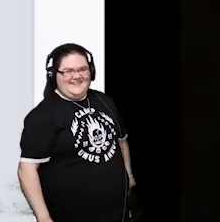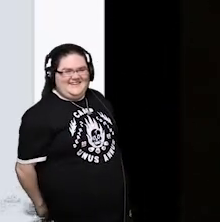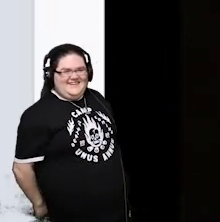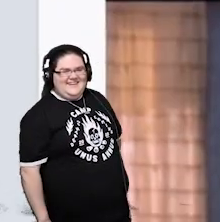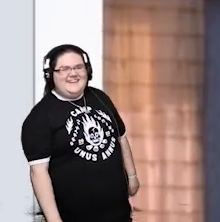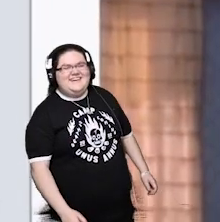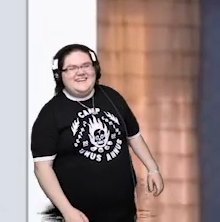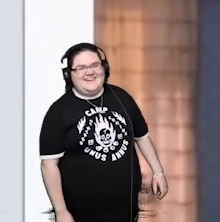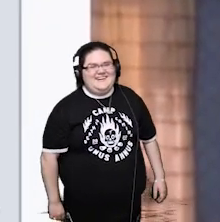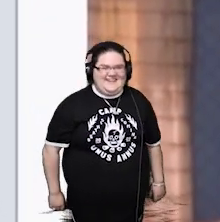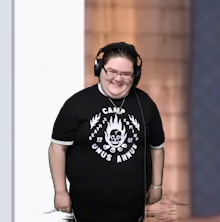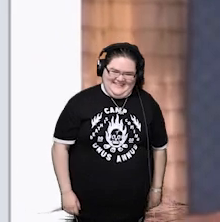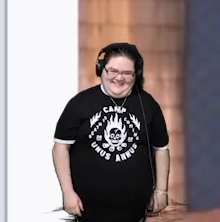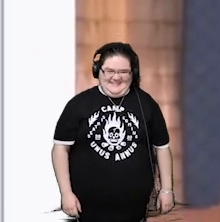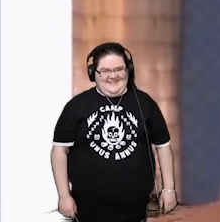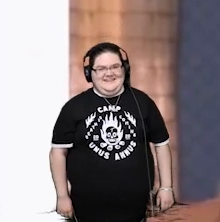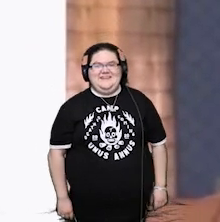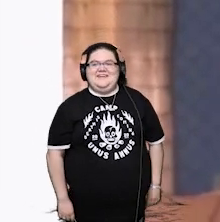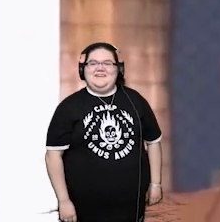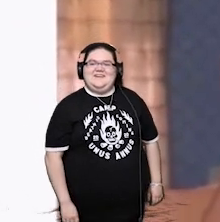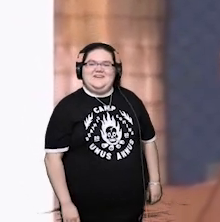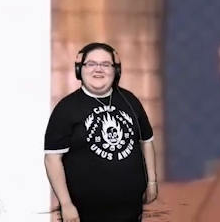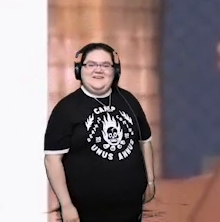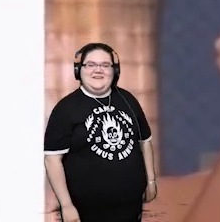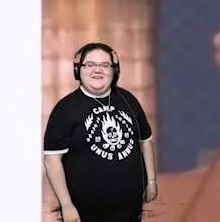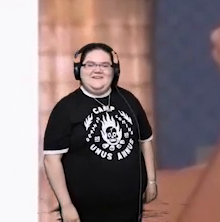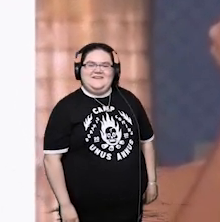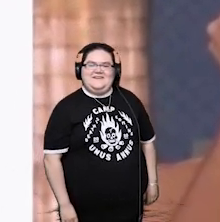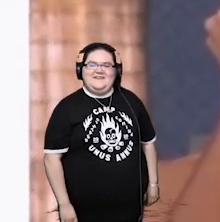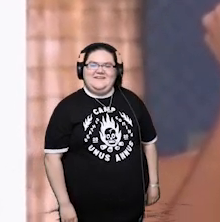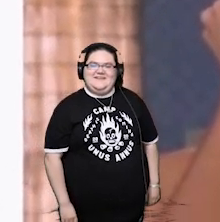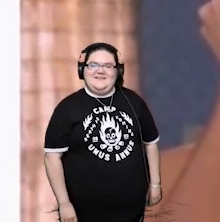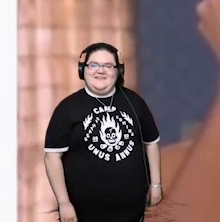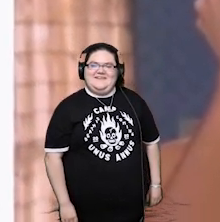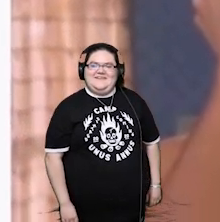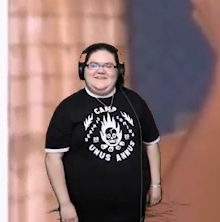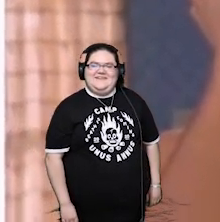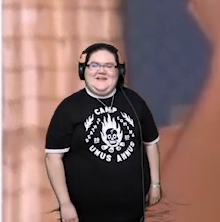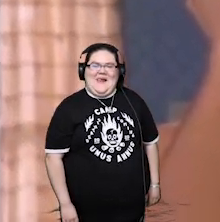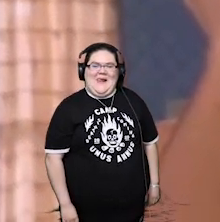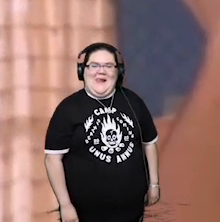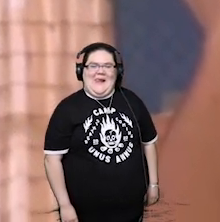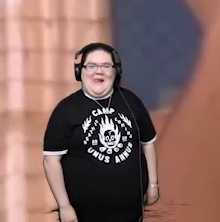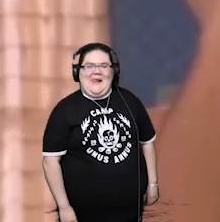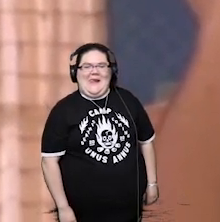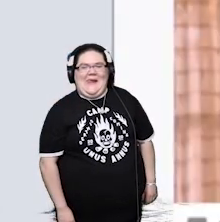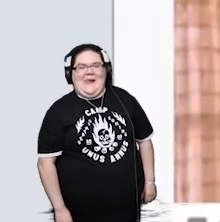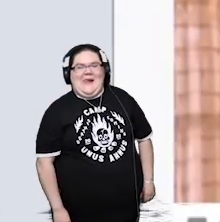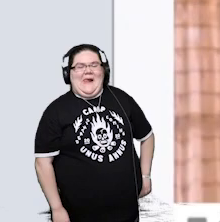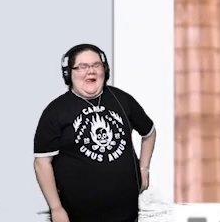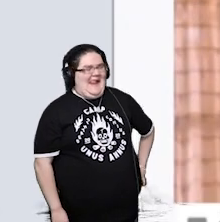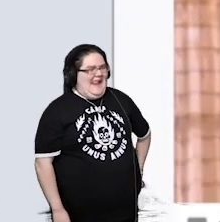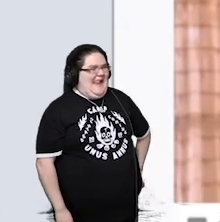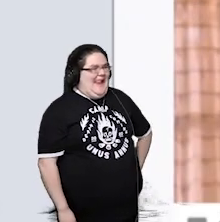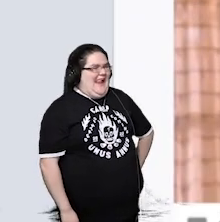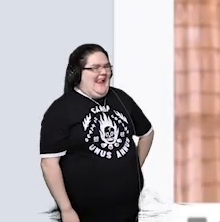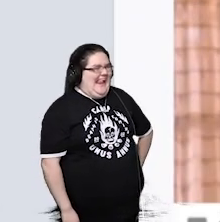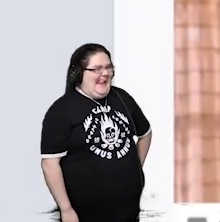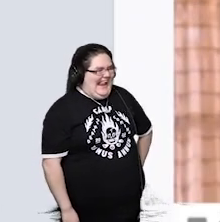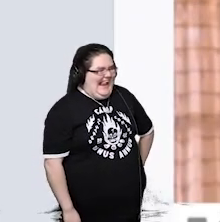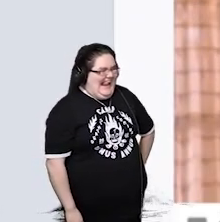pirate. It do be like that. KSI was my assistant for 24 hours. Indian prince enslaves Nigerian.